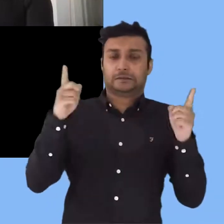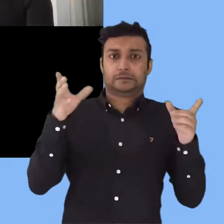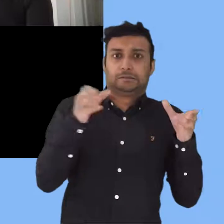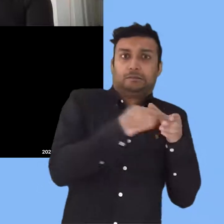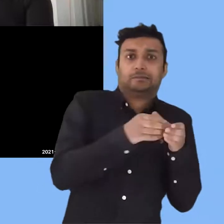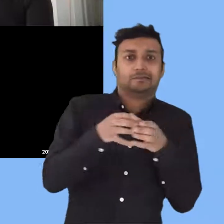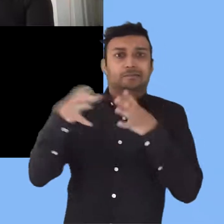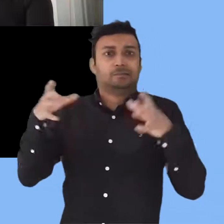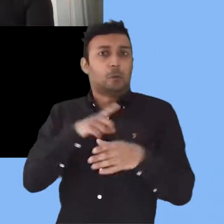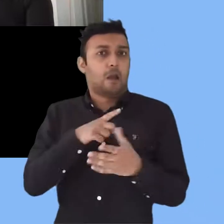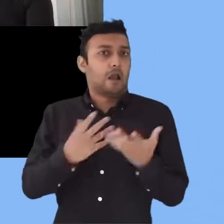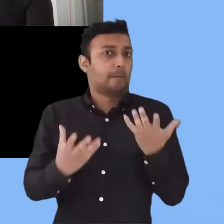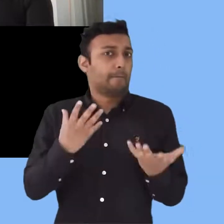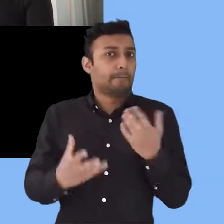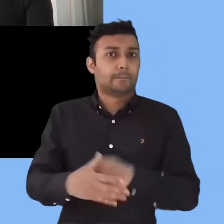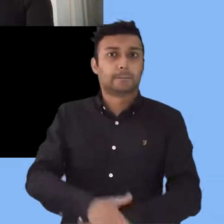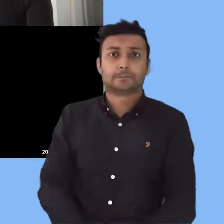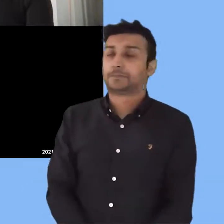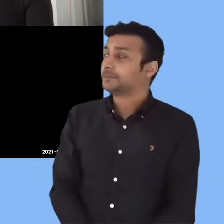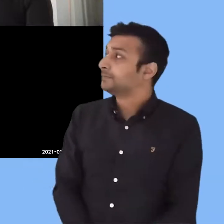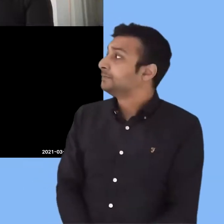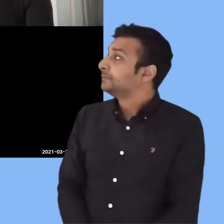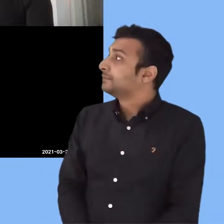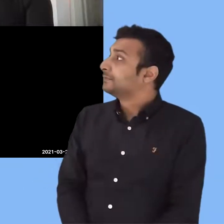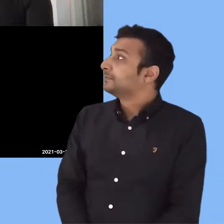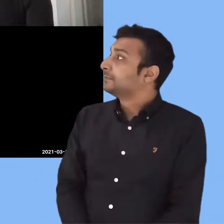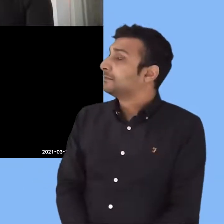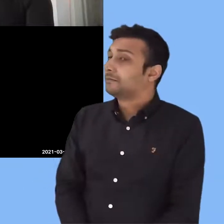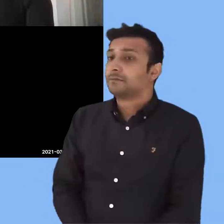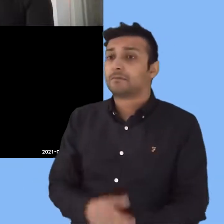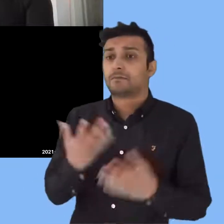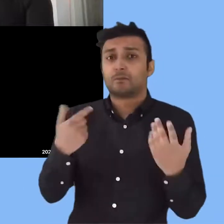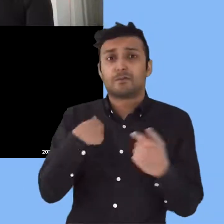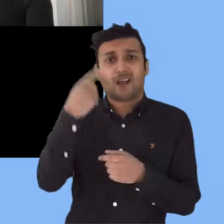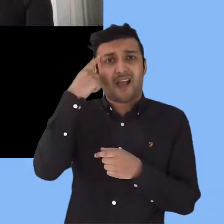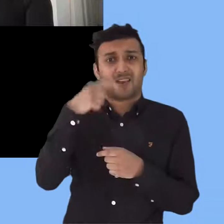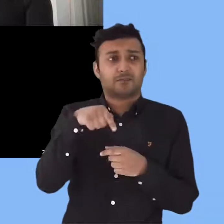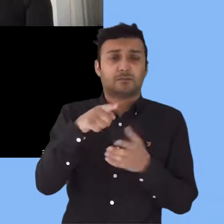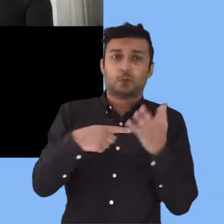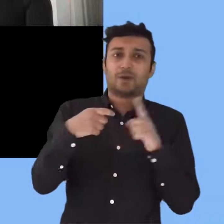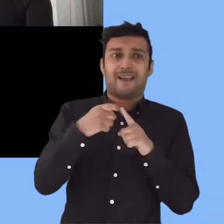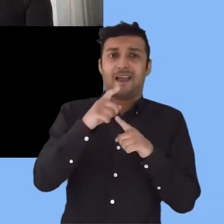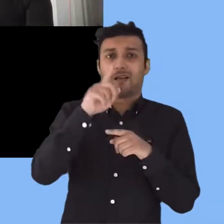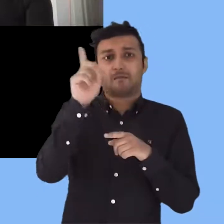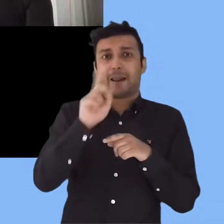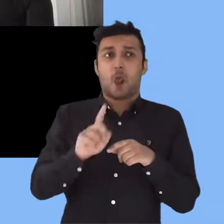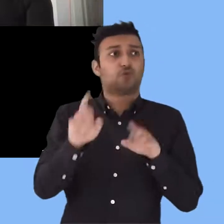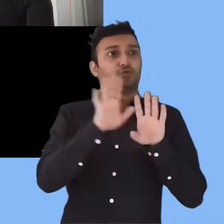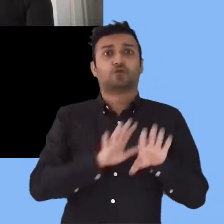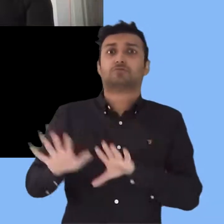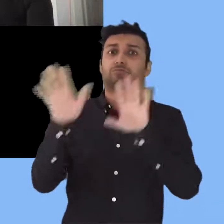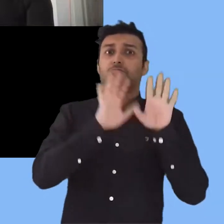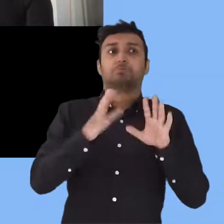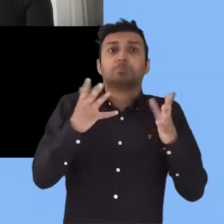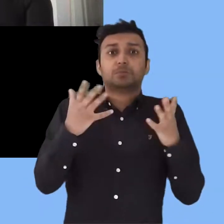Well, I think it is partly reflected of the population statistics. However, I think what we see when we look at